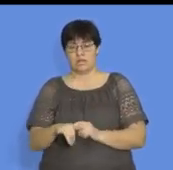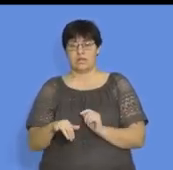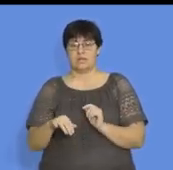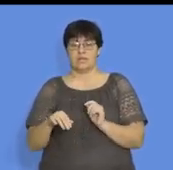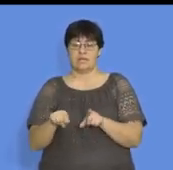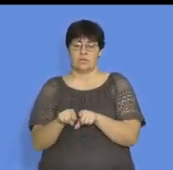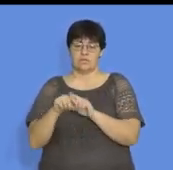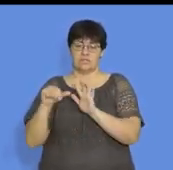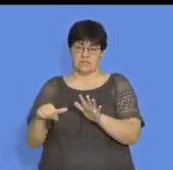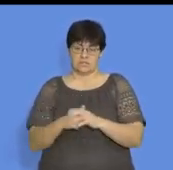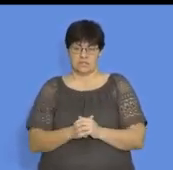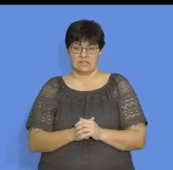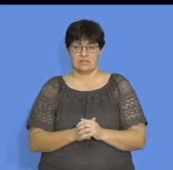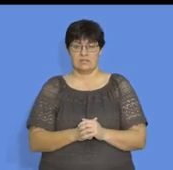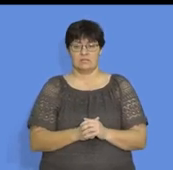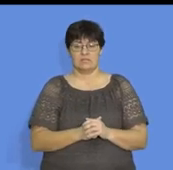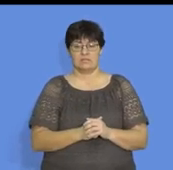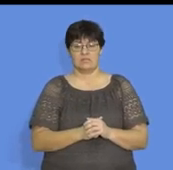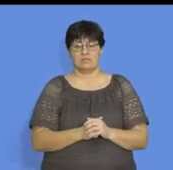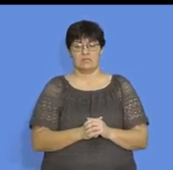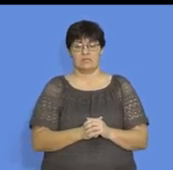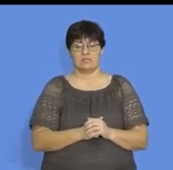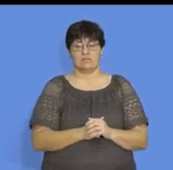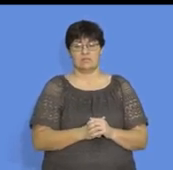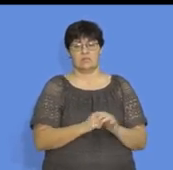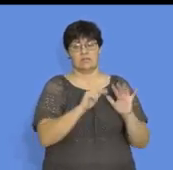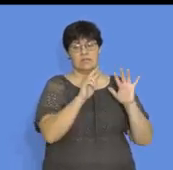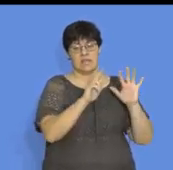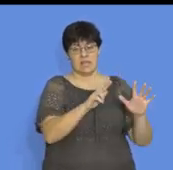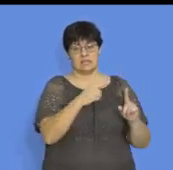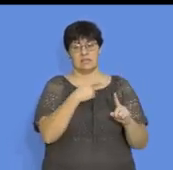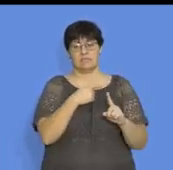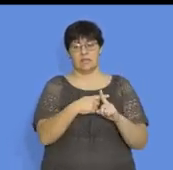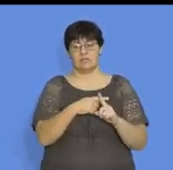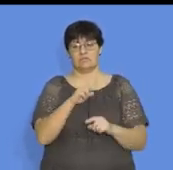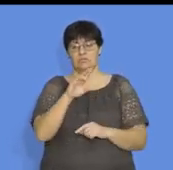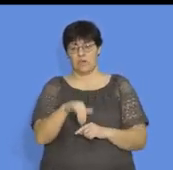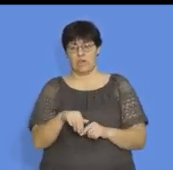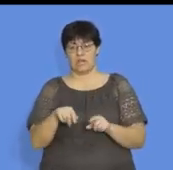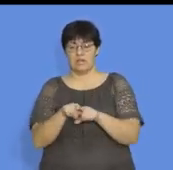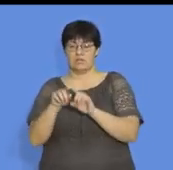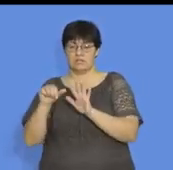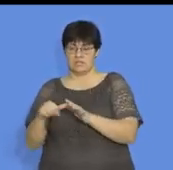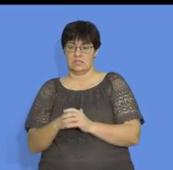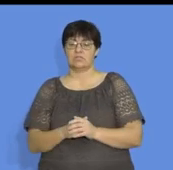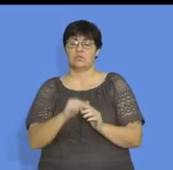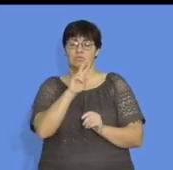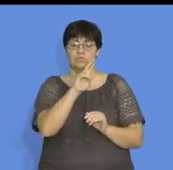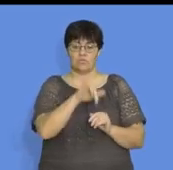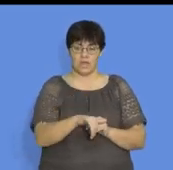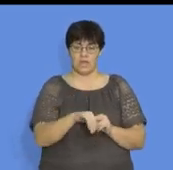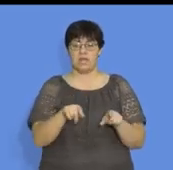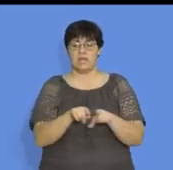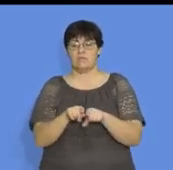2y equal to 6. 4 multiplied by 2 is 8, so this will be 2y is equals